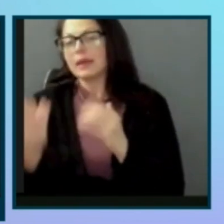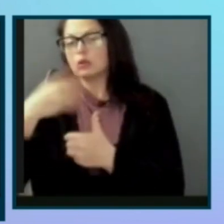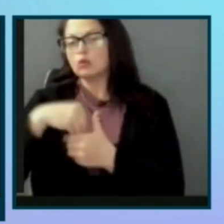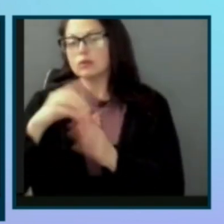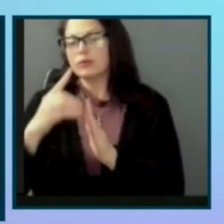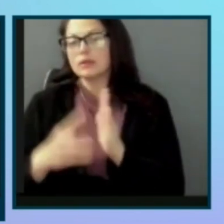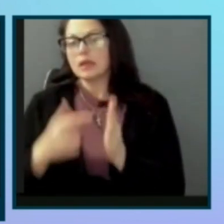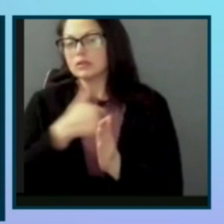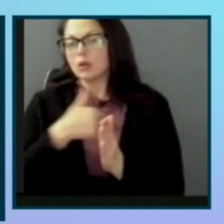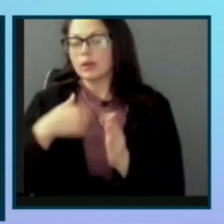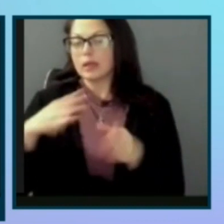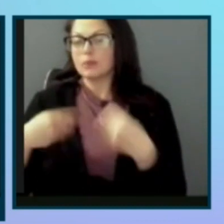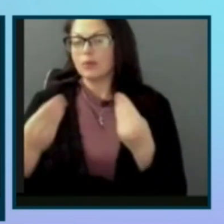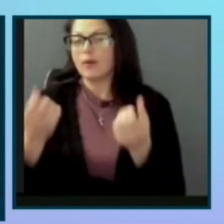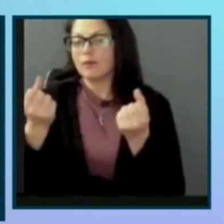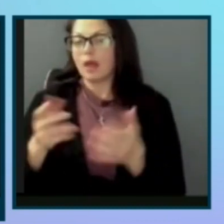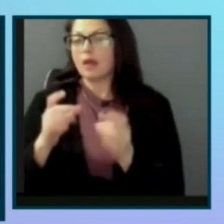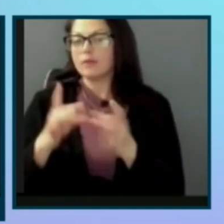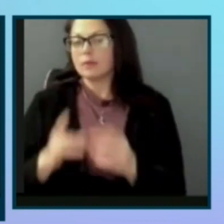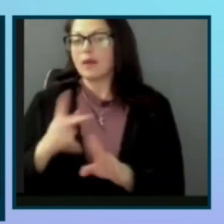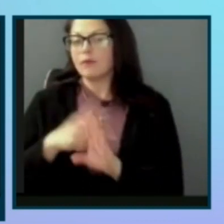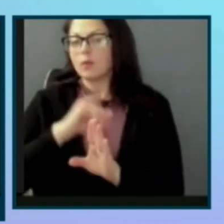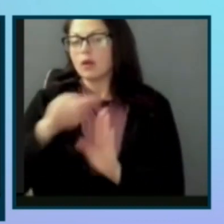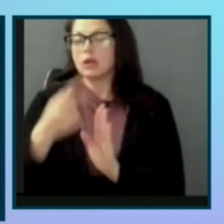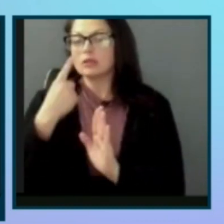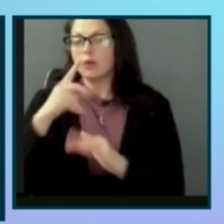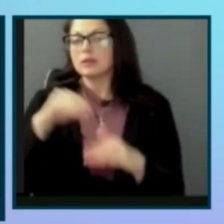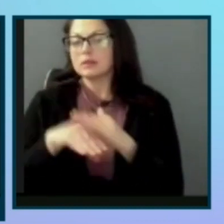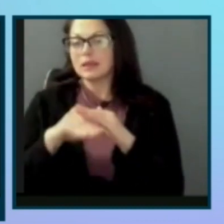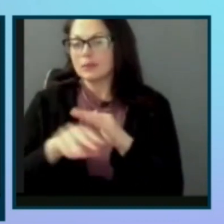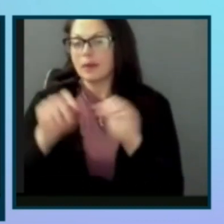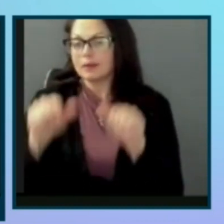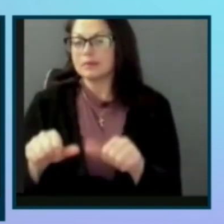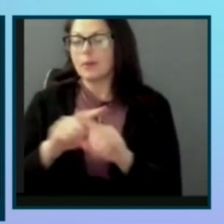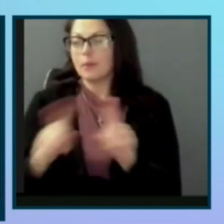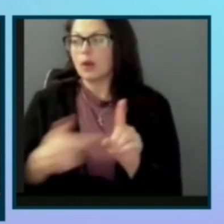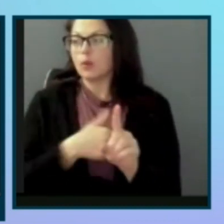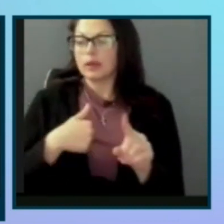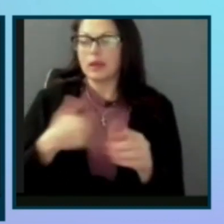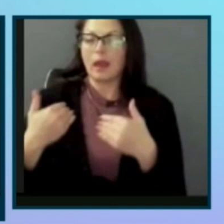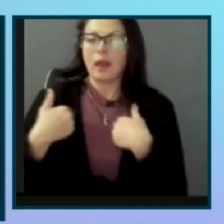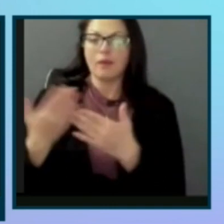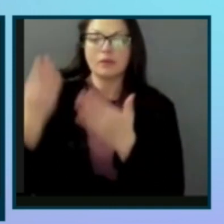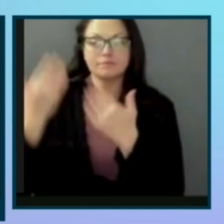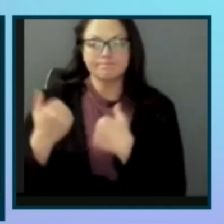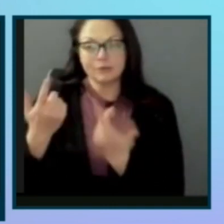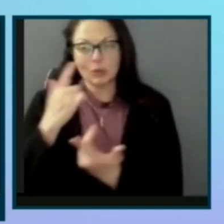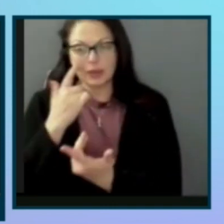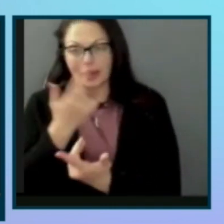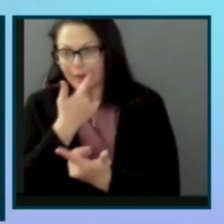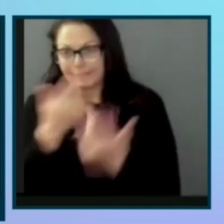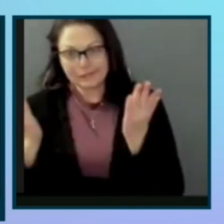lot of feedback, on projects for accessibility, but, we do have limitations. Our eyes do get in the way. And so